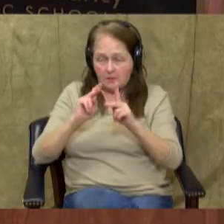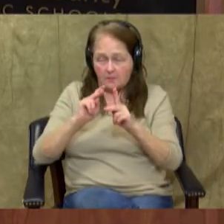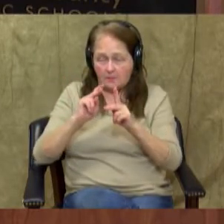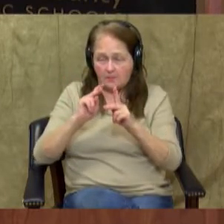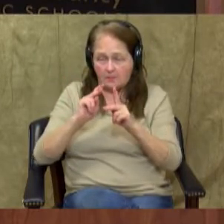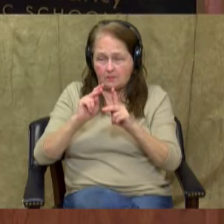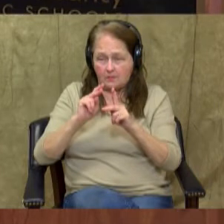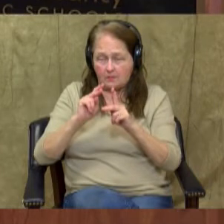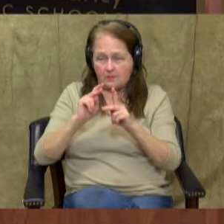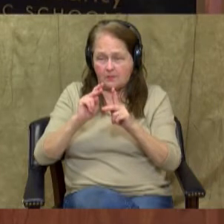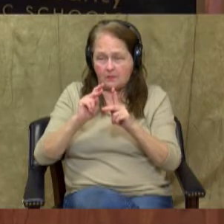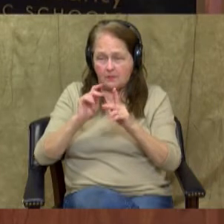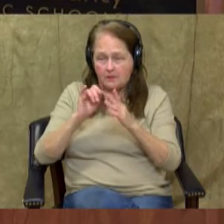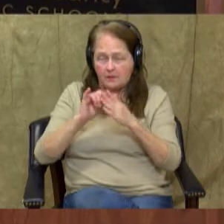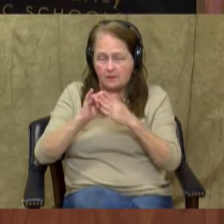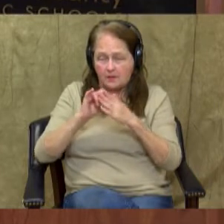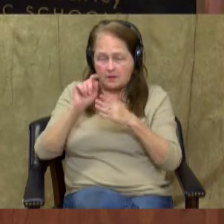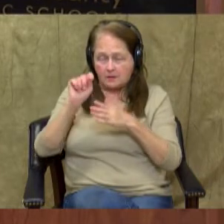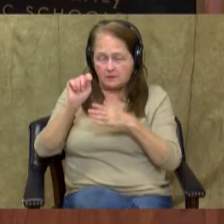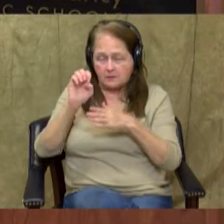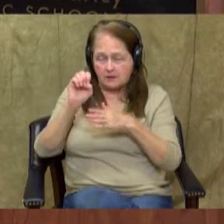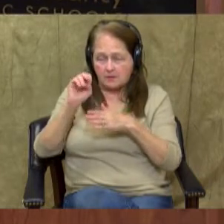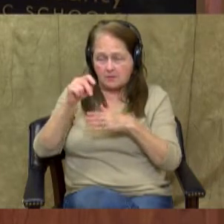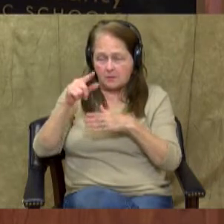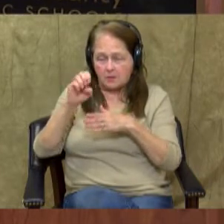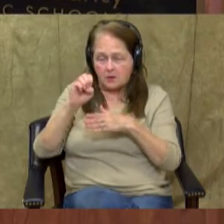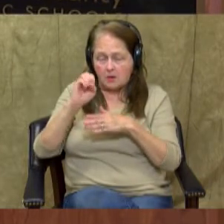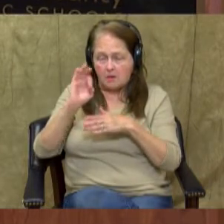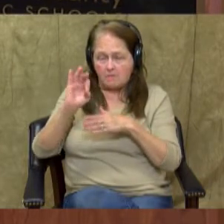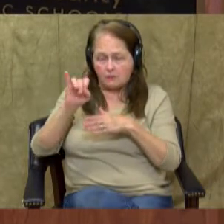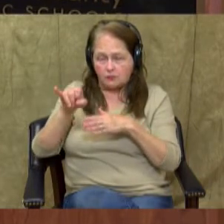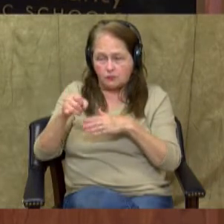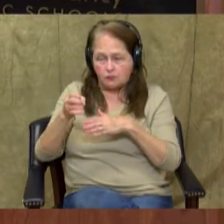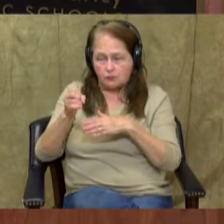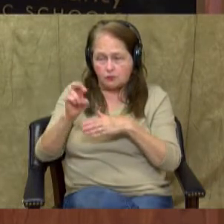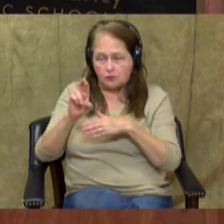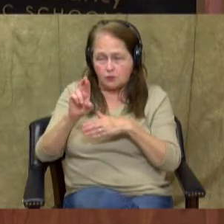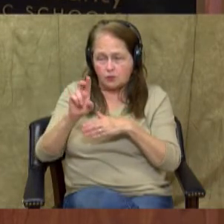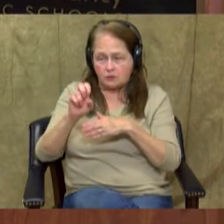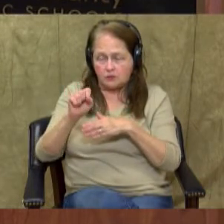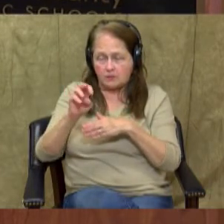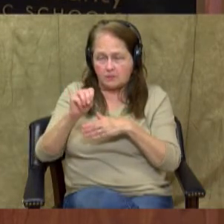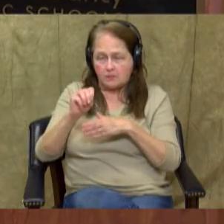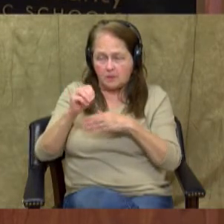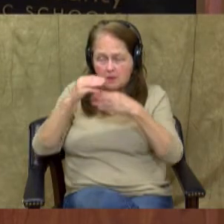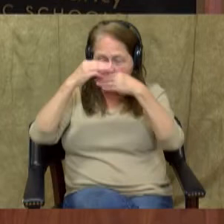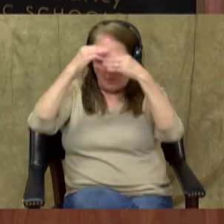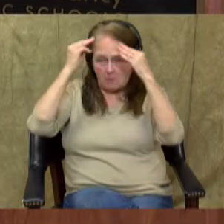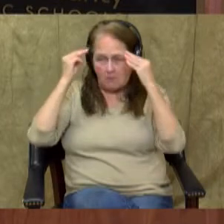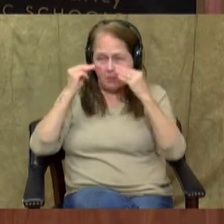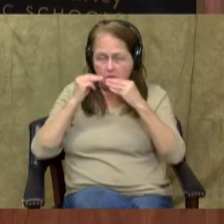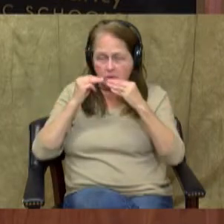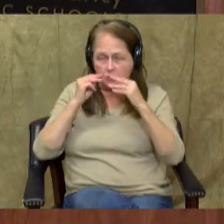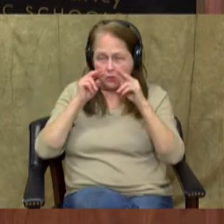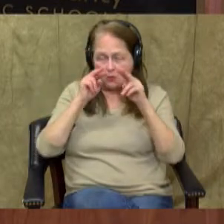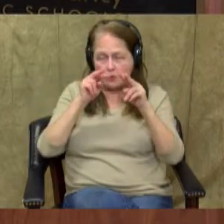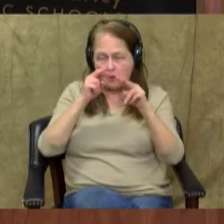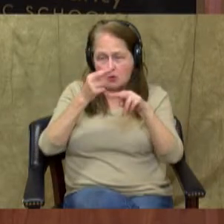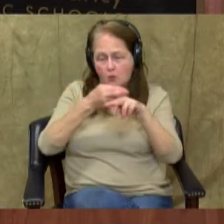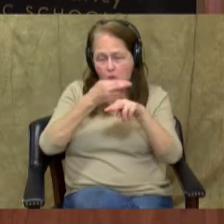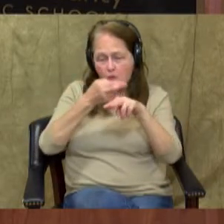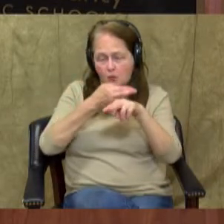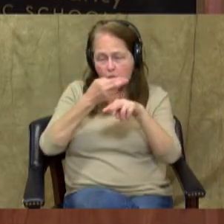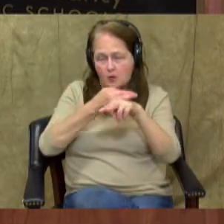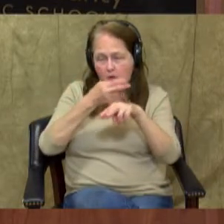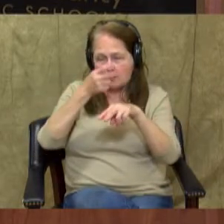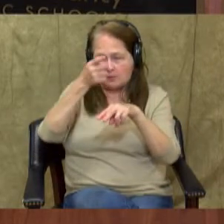was the part of the temple left over from the Temple of Jerusalem. Muslims look at the Dome of the Rock as a holy